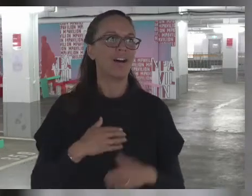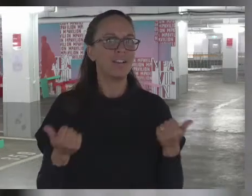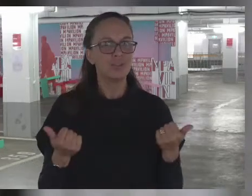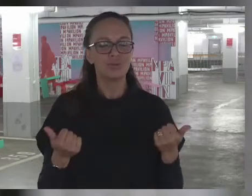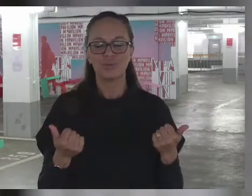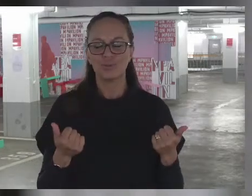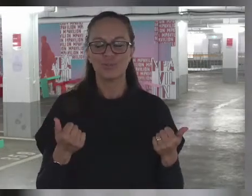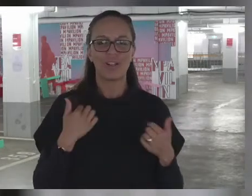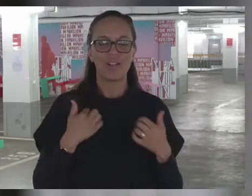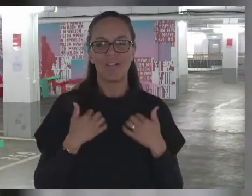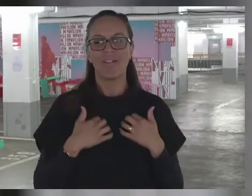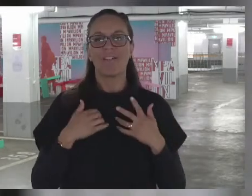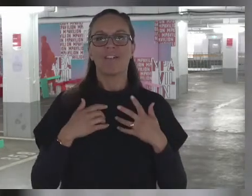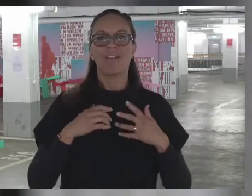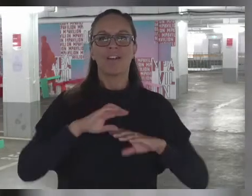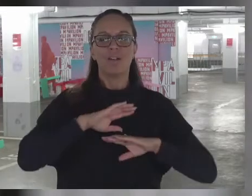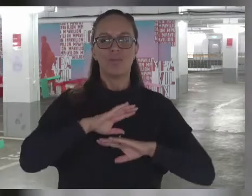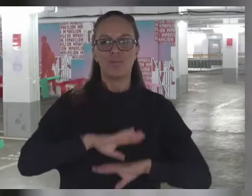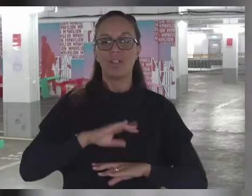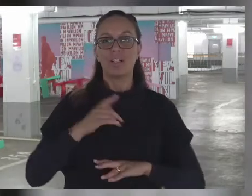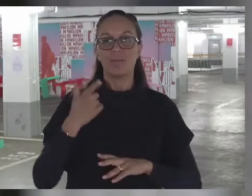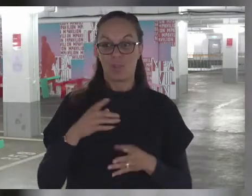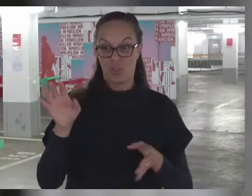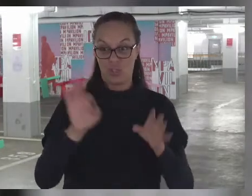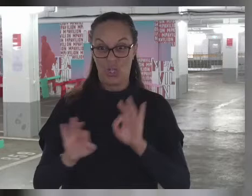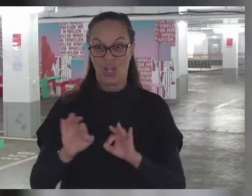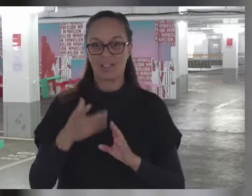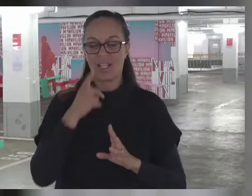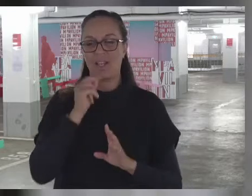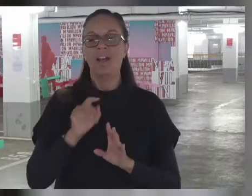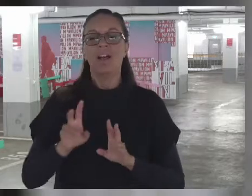way of thinking. I think we both,